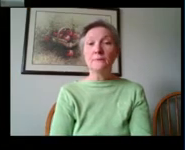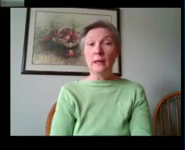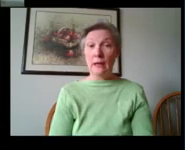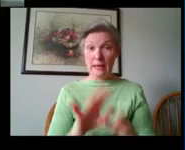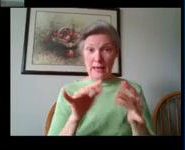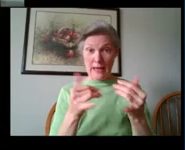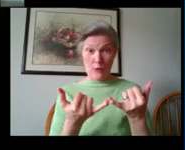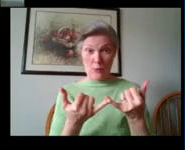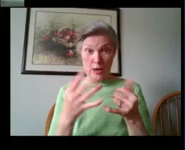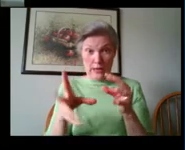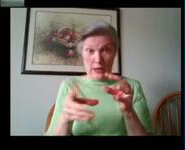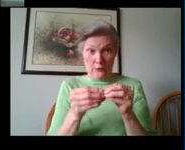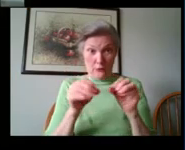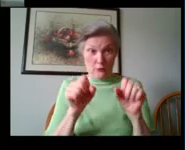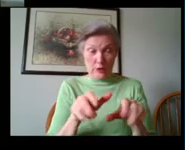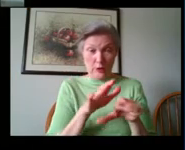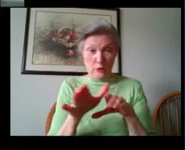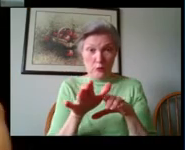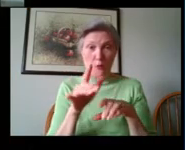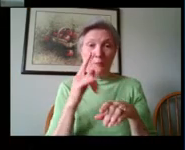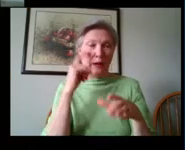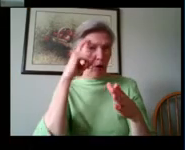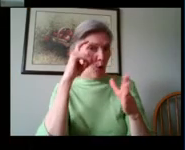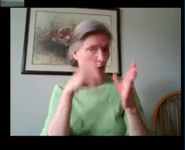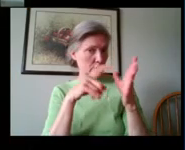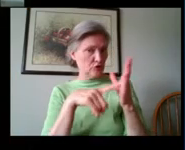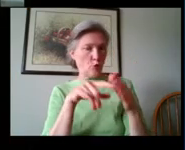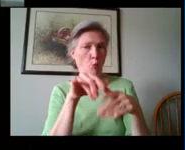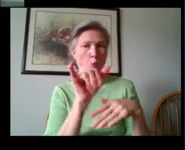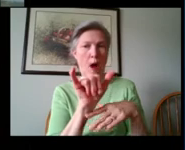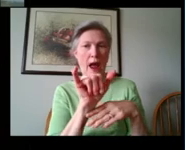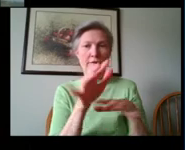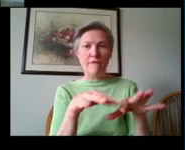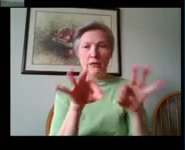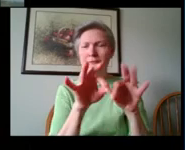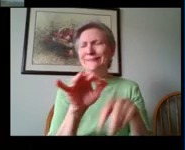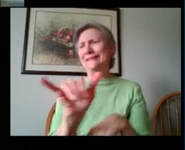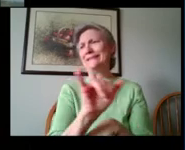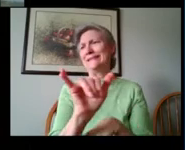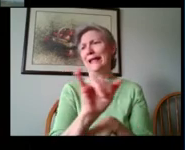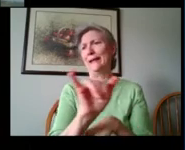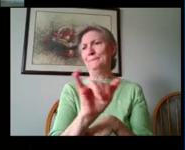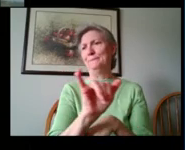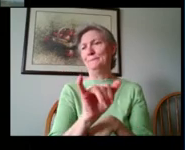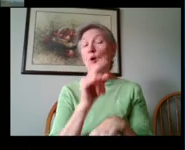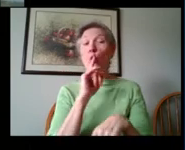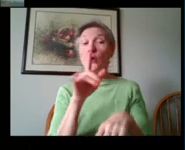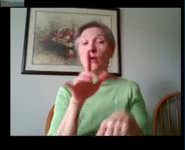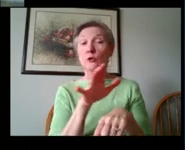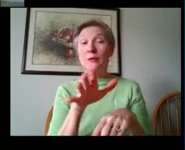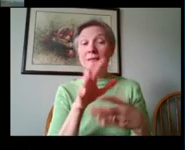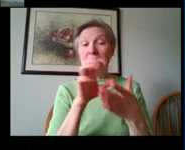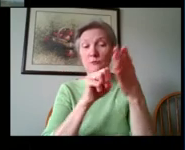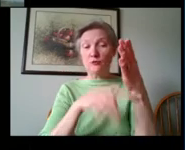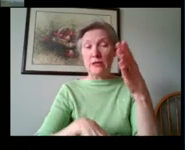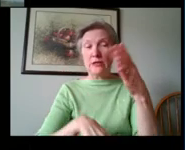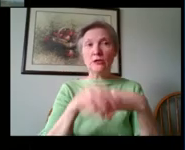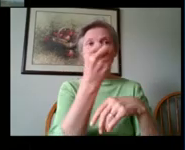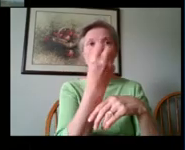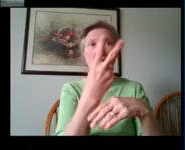Now, another thing you could do is you might notice that your y values are the same, and then what we're really doing is subtracting 12 and